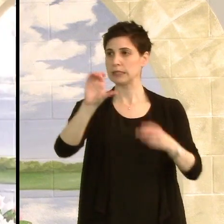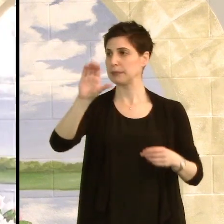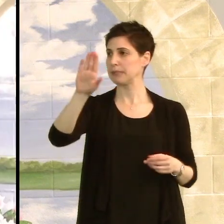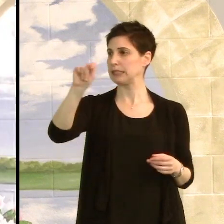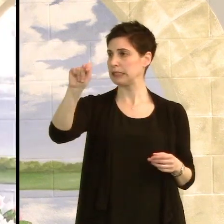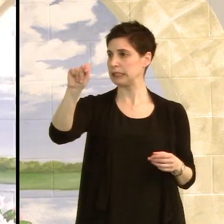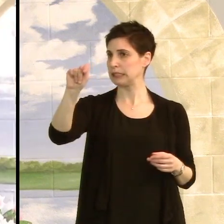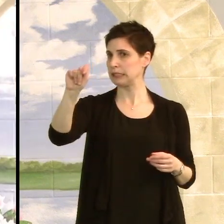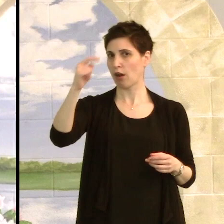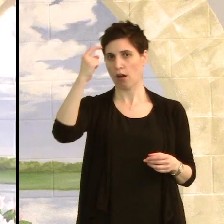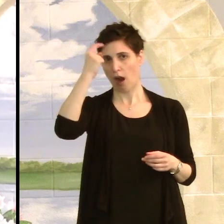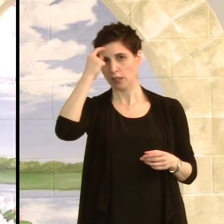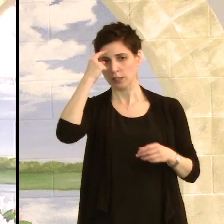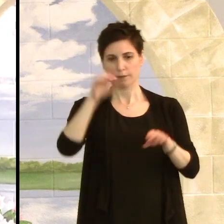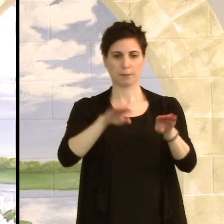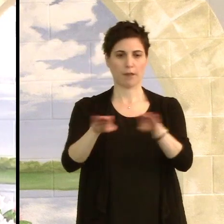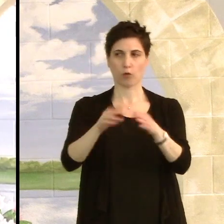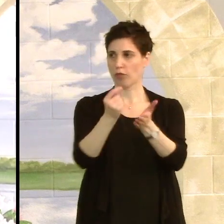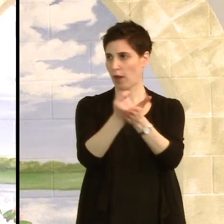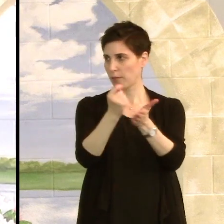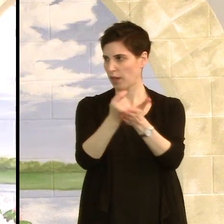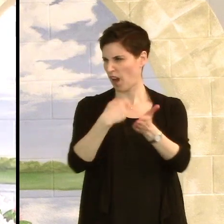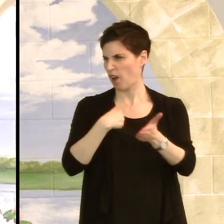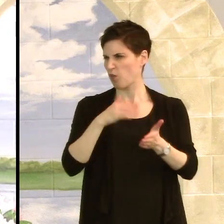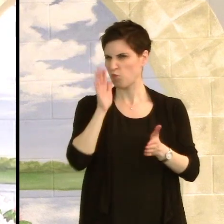cognitive behavioral therapy,